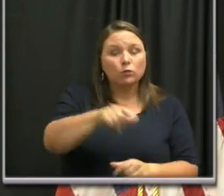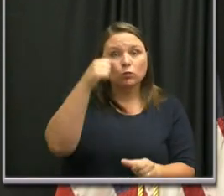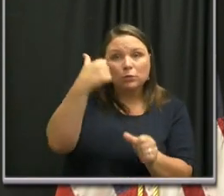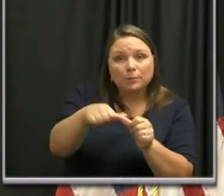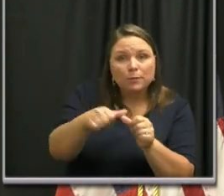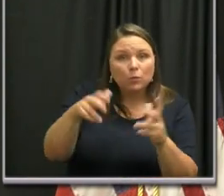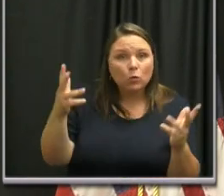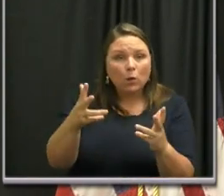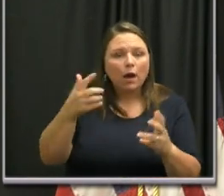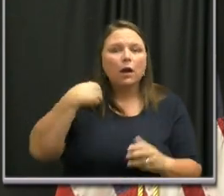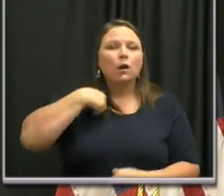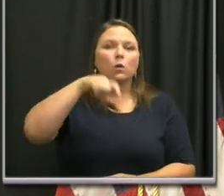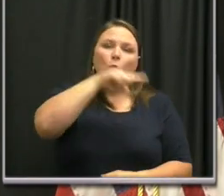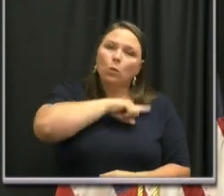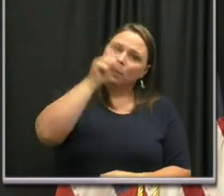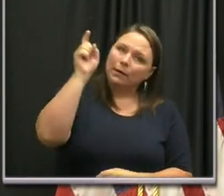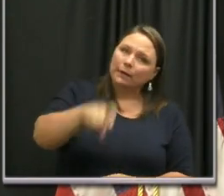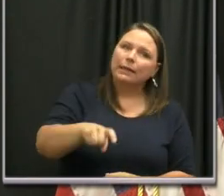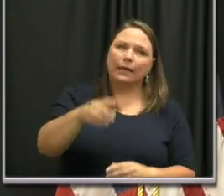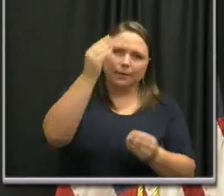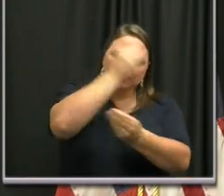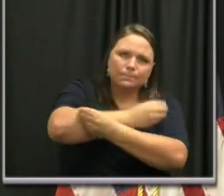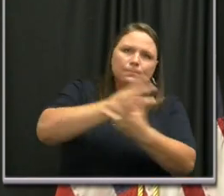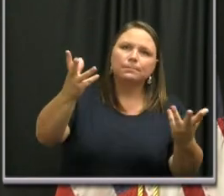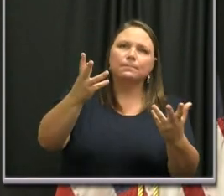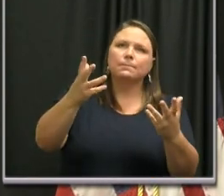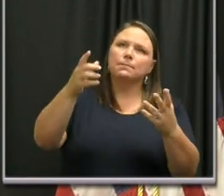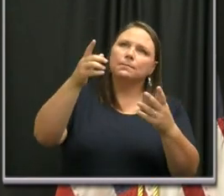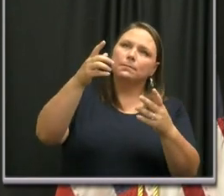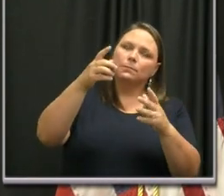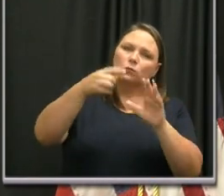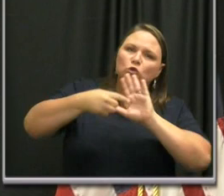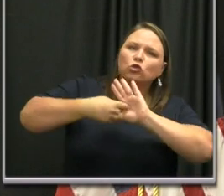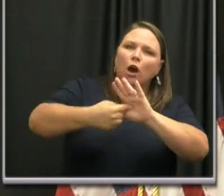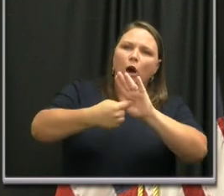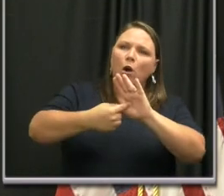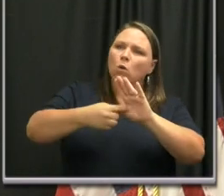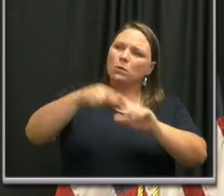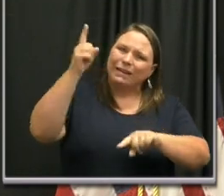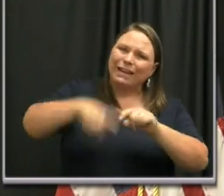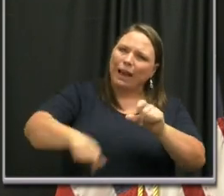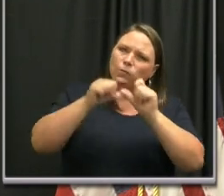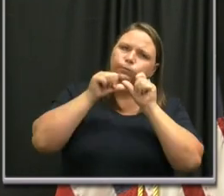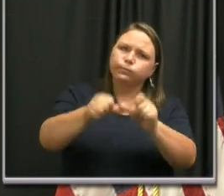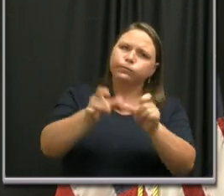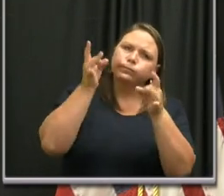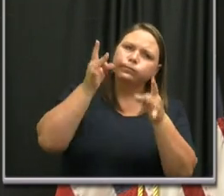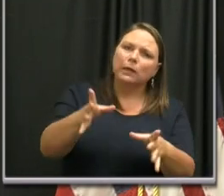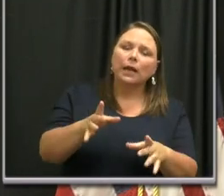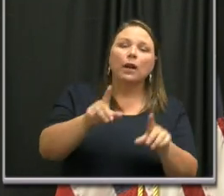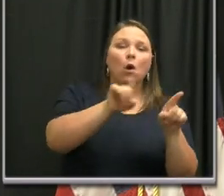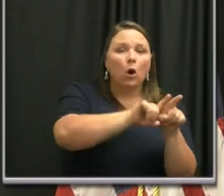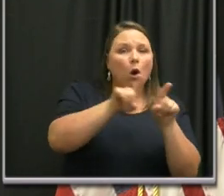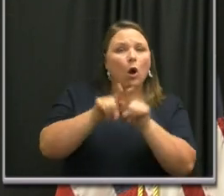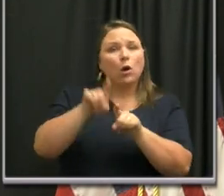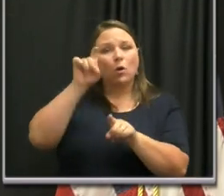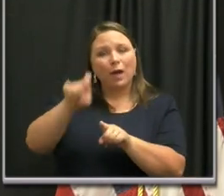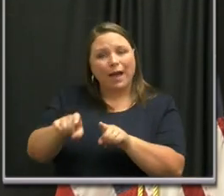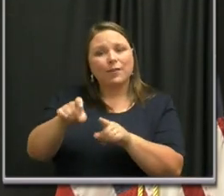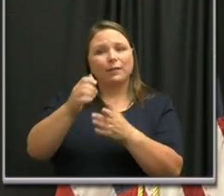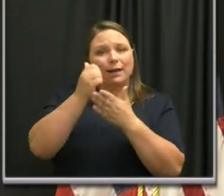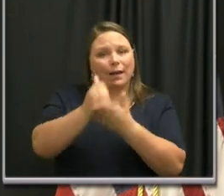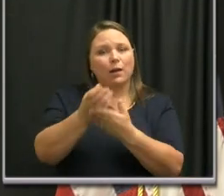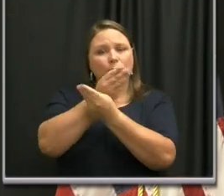our voices need to be heard so that we can put the indifference behind us, we also have to put indifference to COVID-19 behind